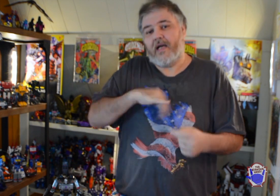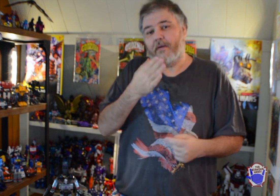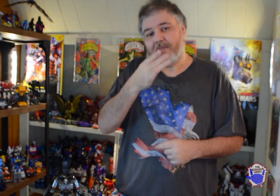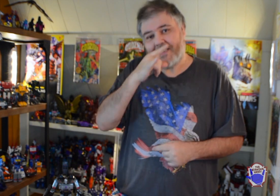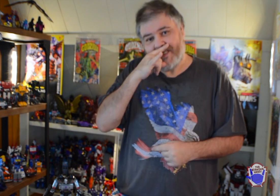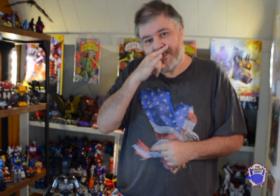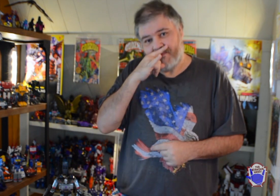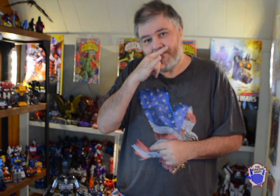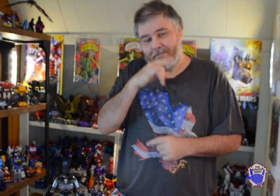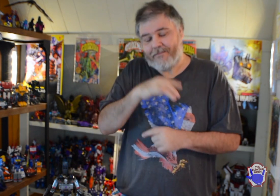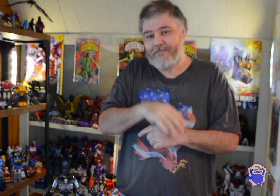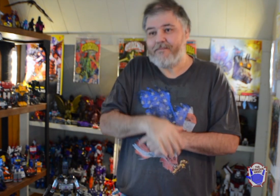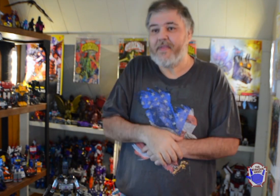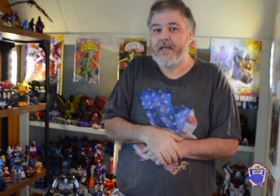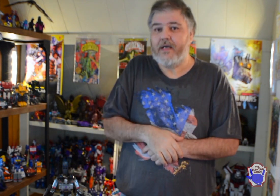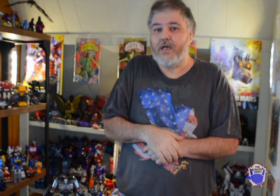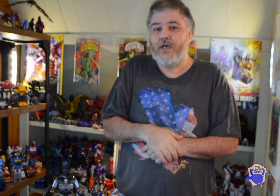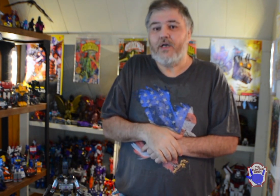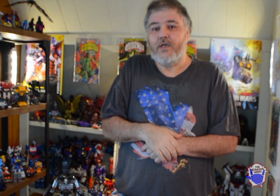when I was a kid.